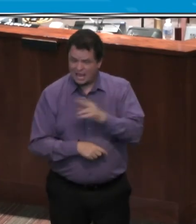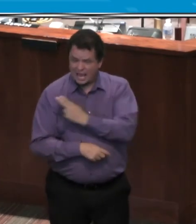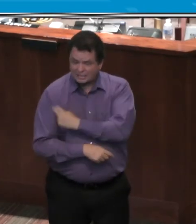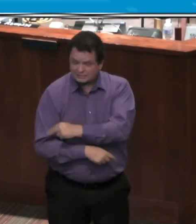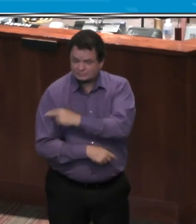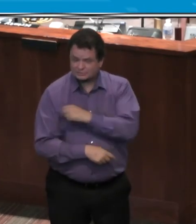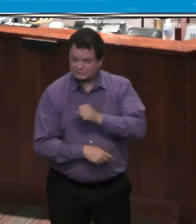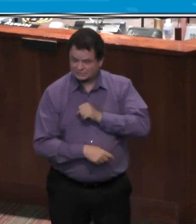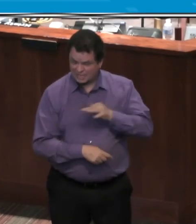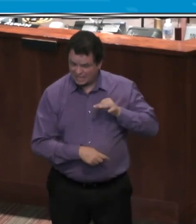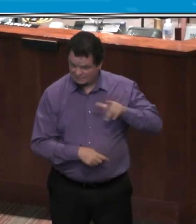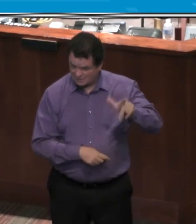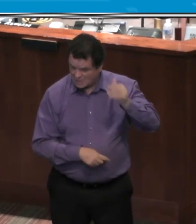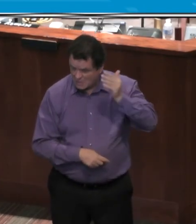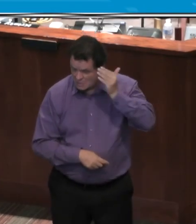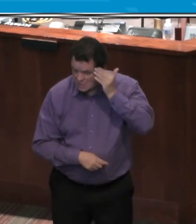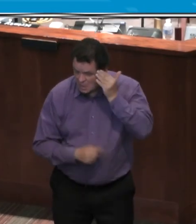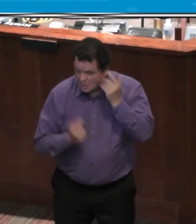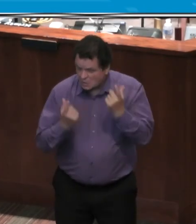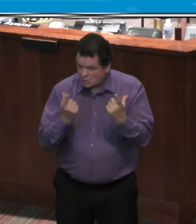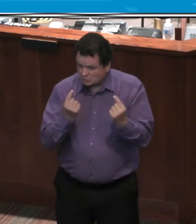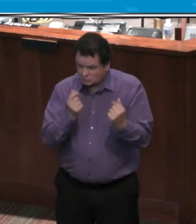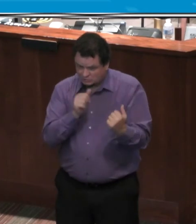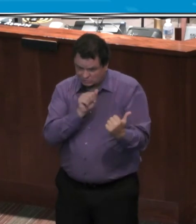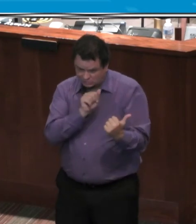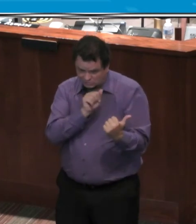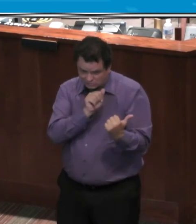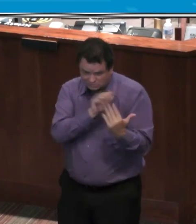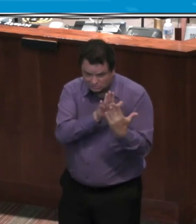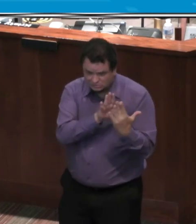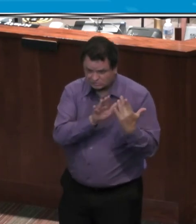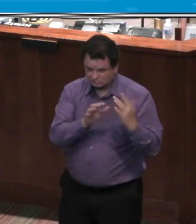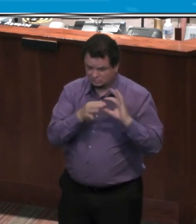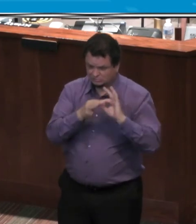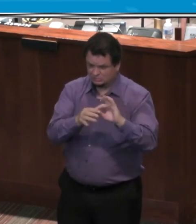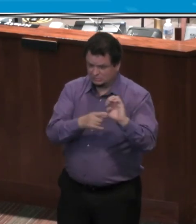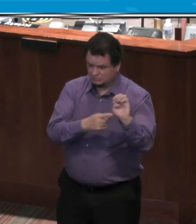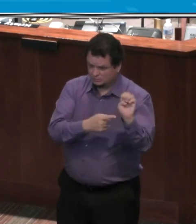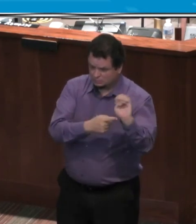emergency. And then that transfer, not